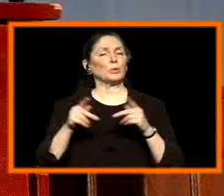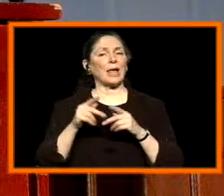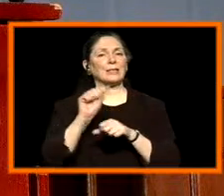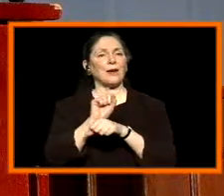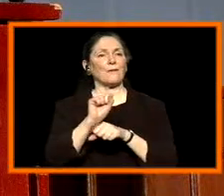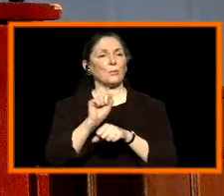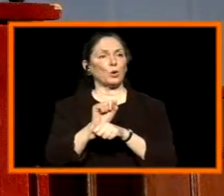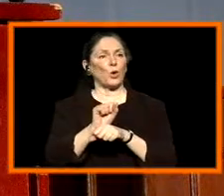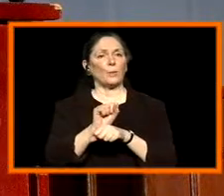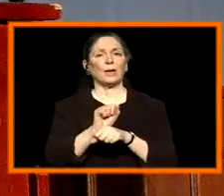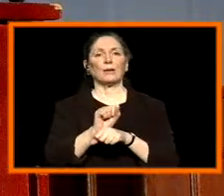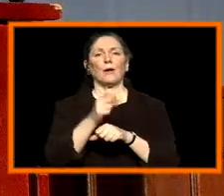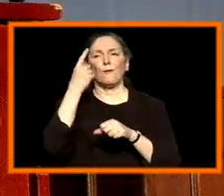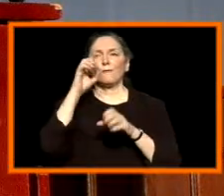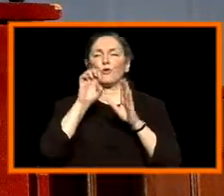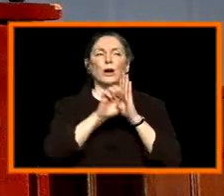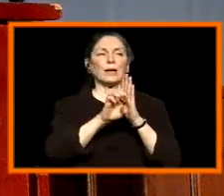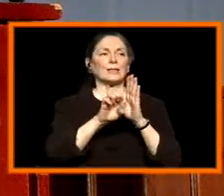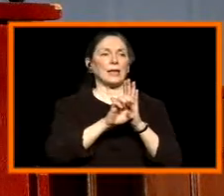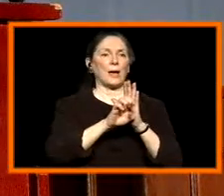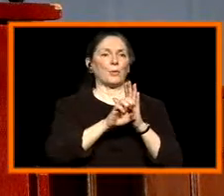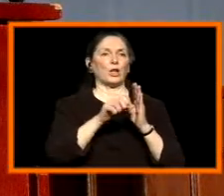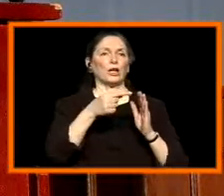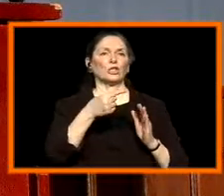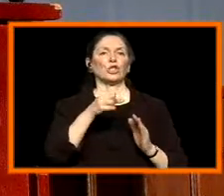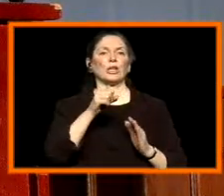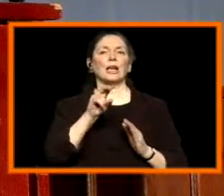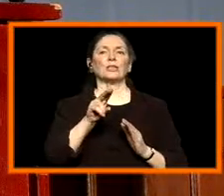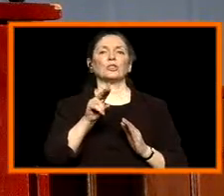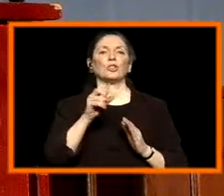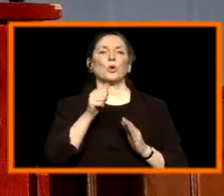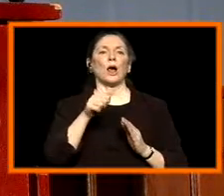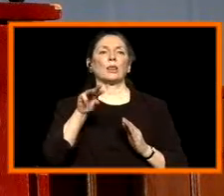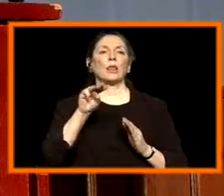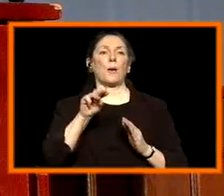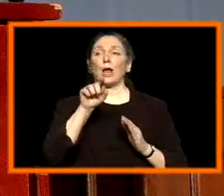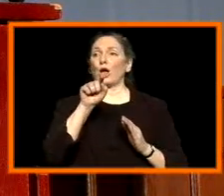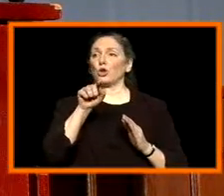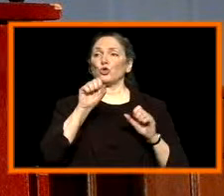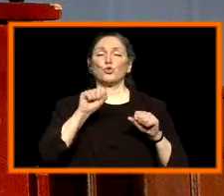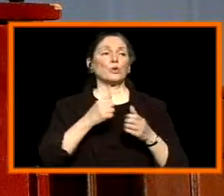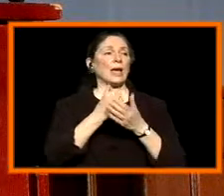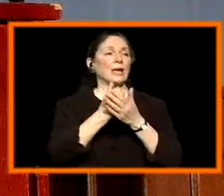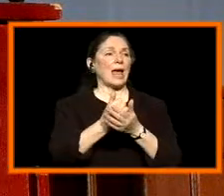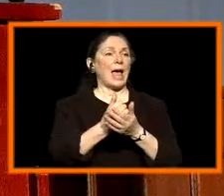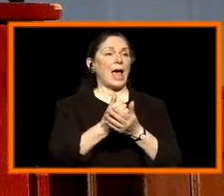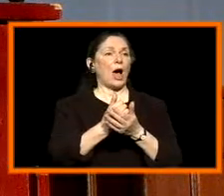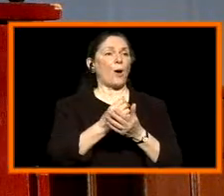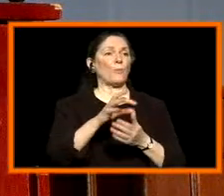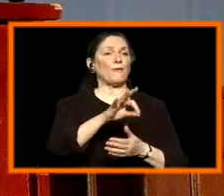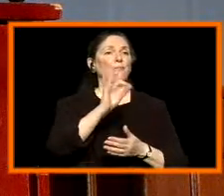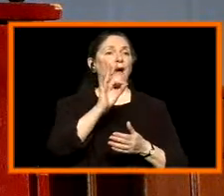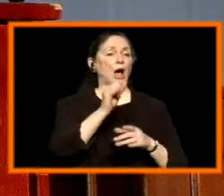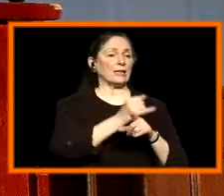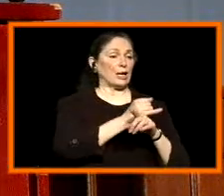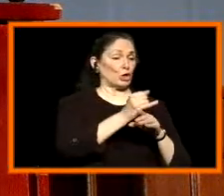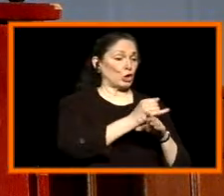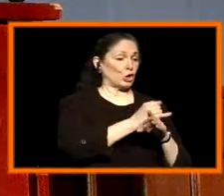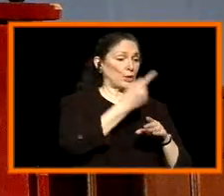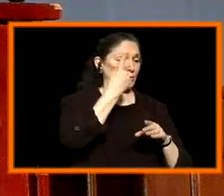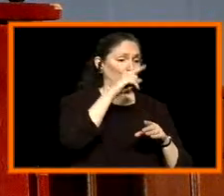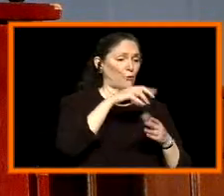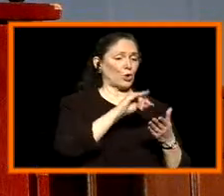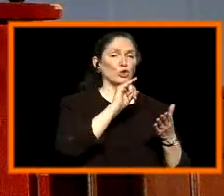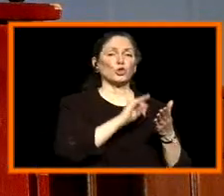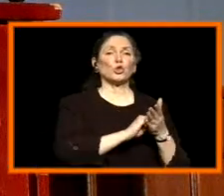employment. For example, as GSU alumni, you can help us find internships for those